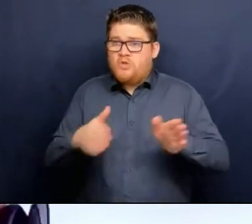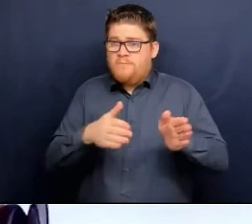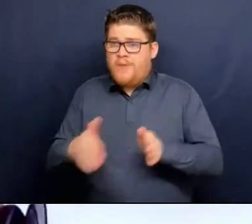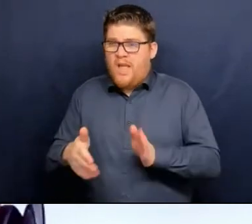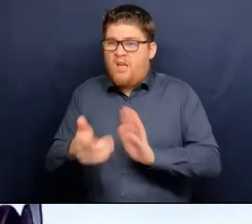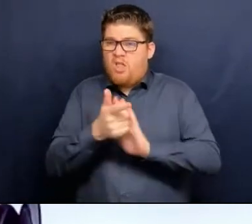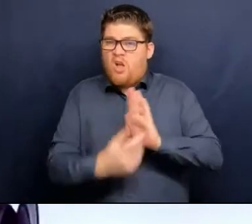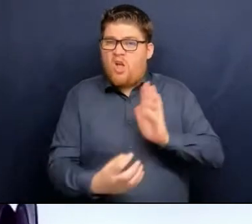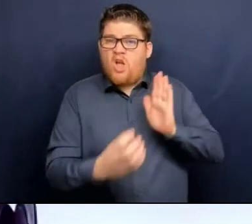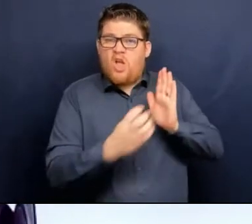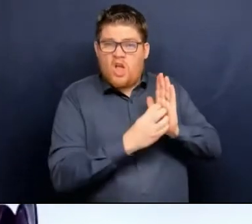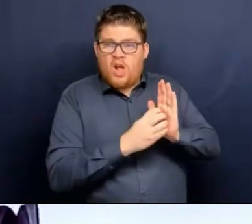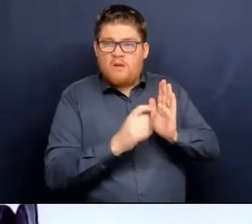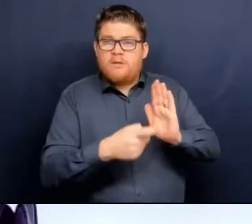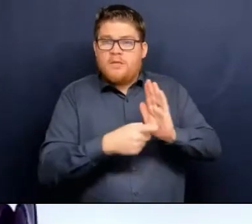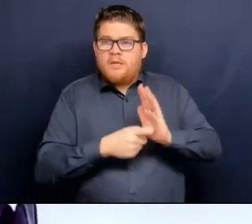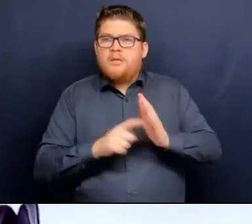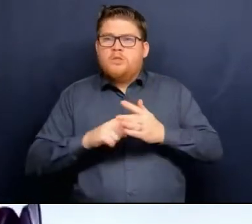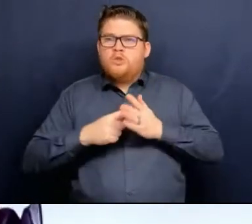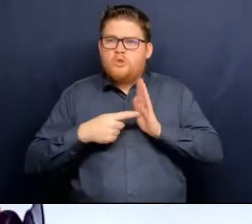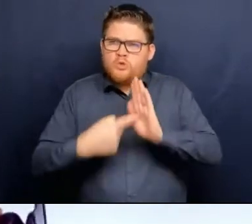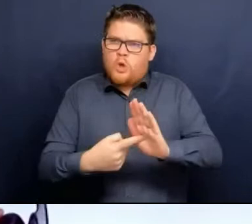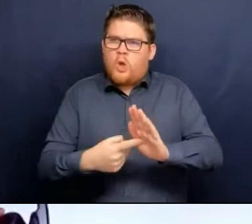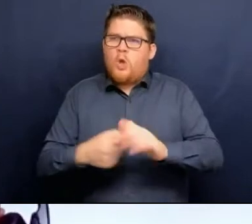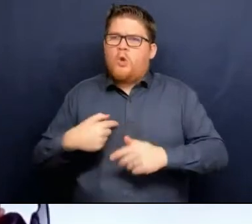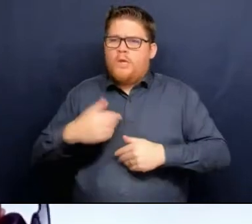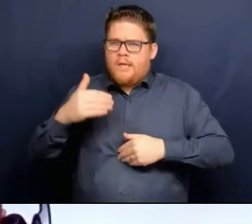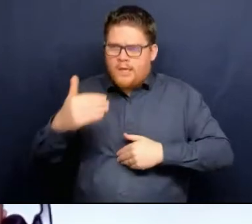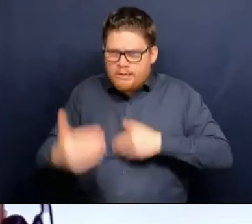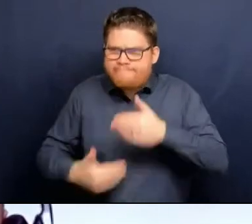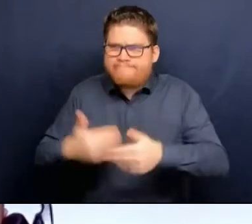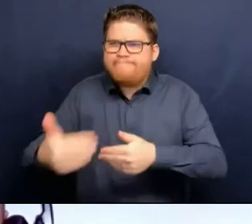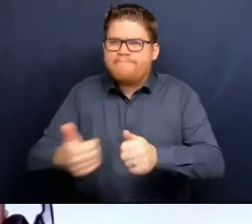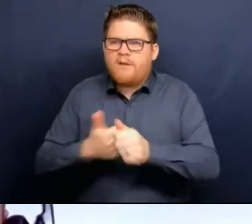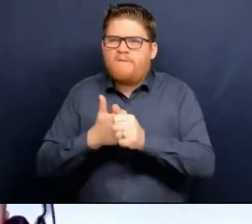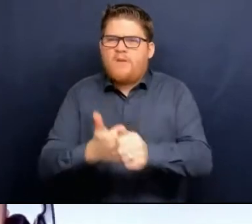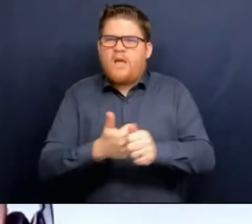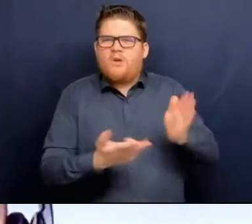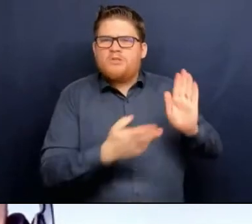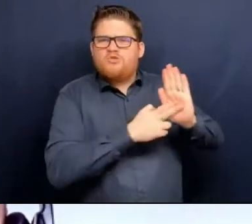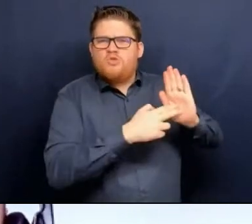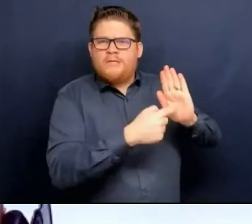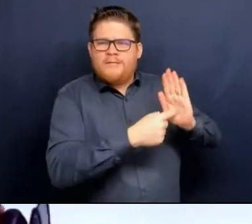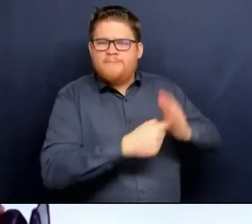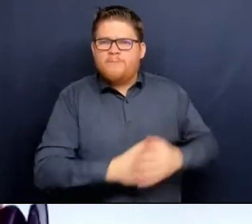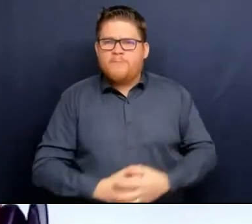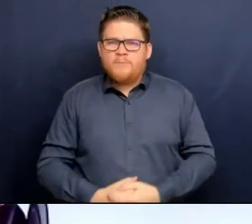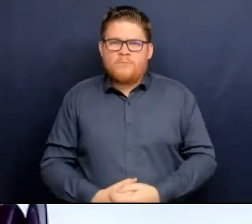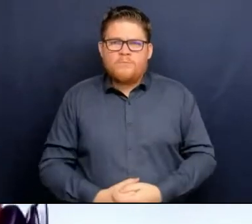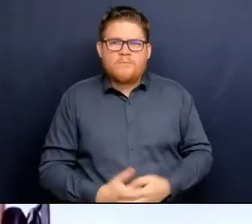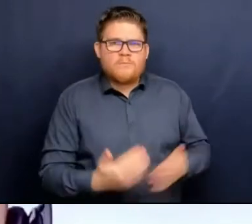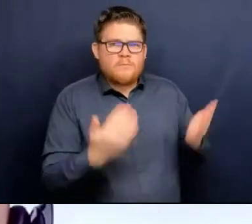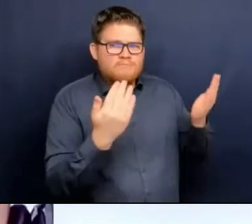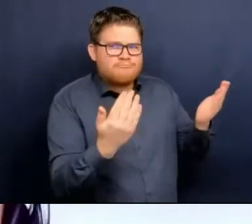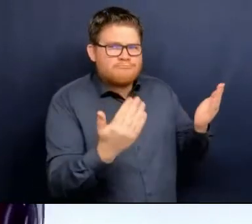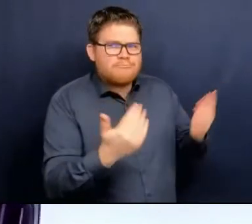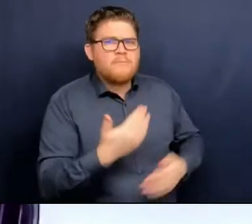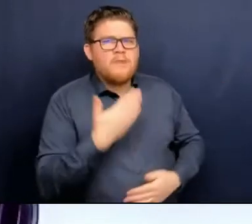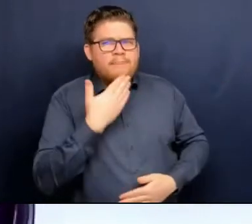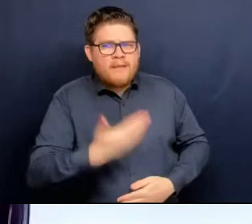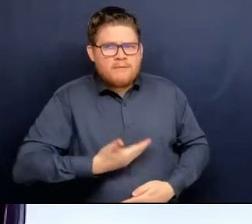On behalf of the Alliance of the BC Modern Treaty Nation, I thank you. Chiche Hatich Imut. Thank you.